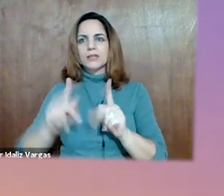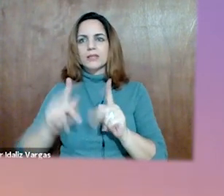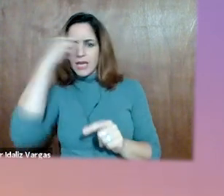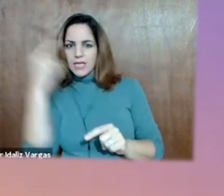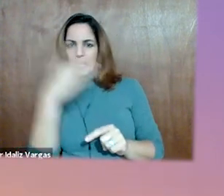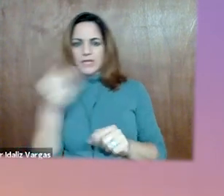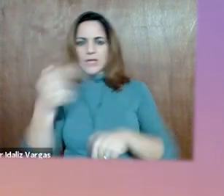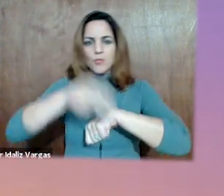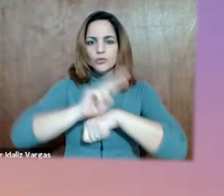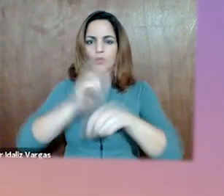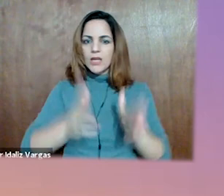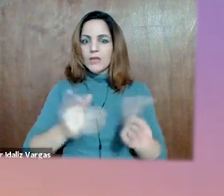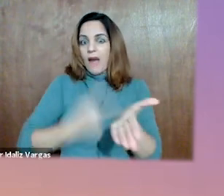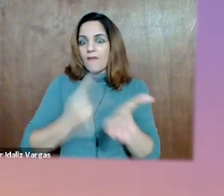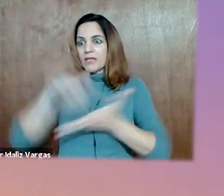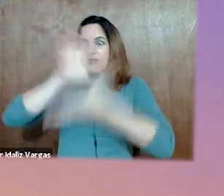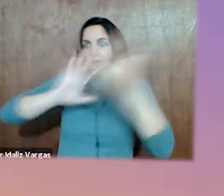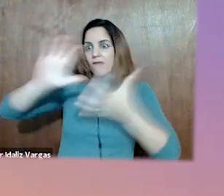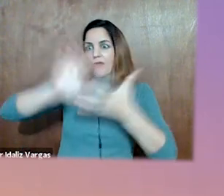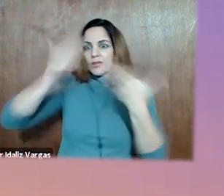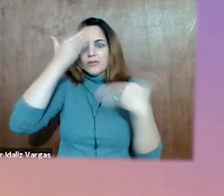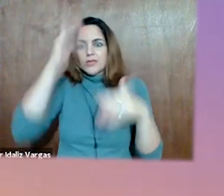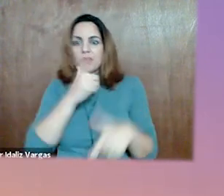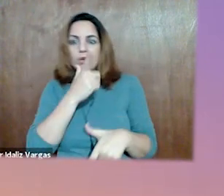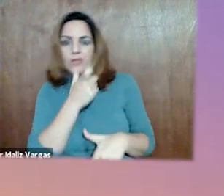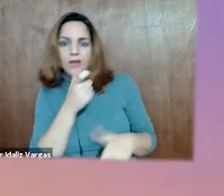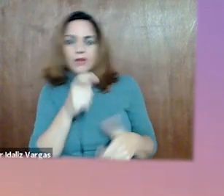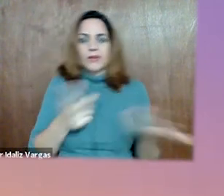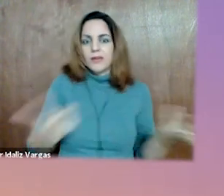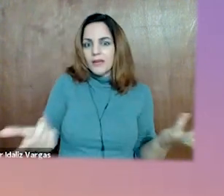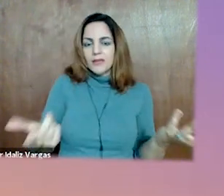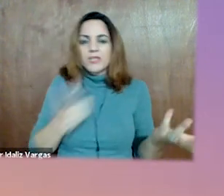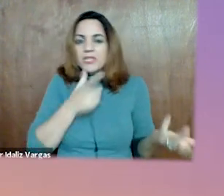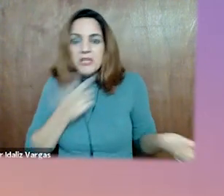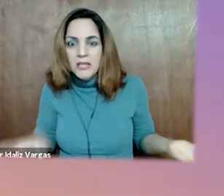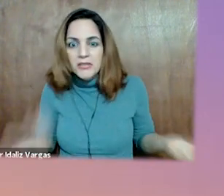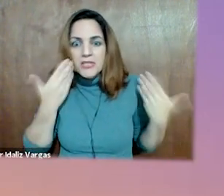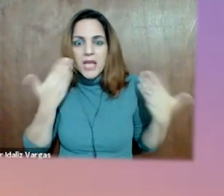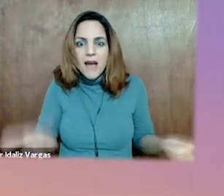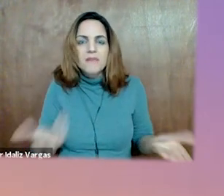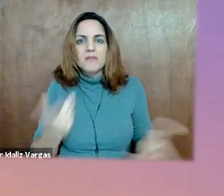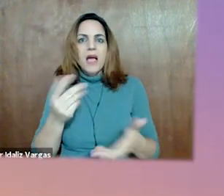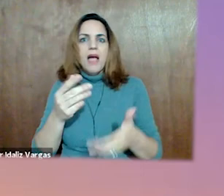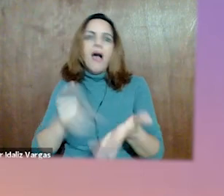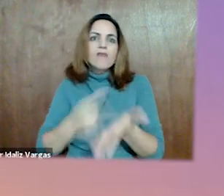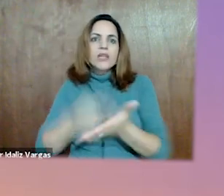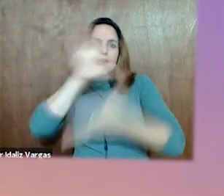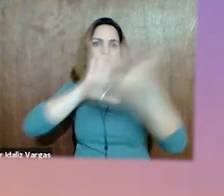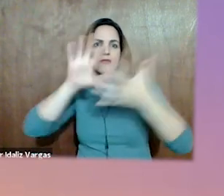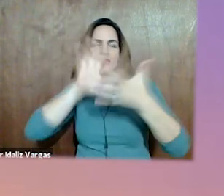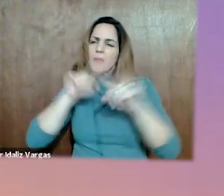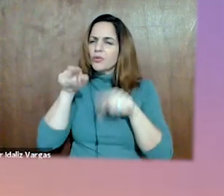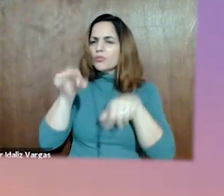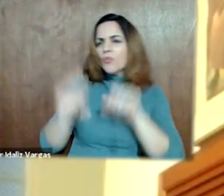fact there's a lot of overlap and a lot of people who are both, right? So can you tell us a little bit from your perspective about